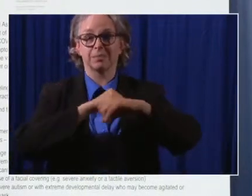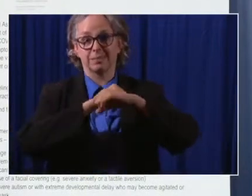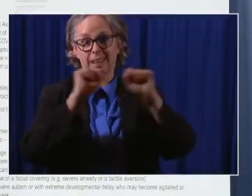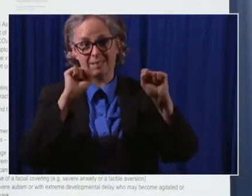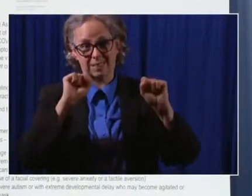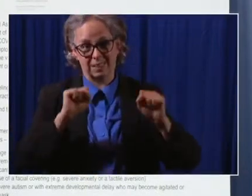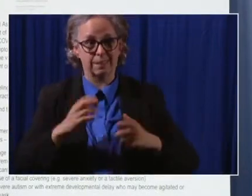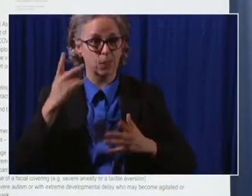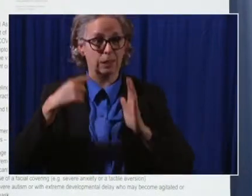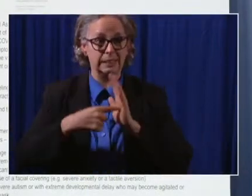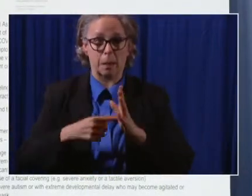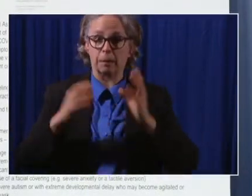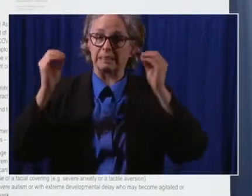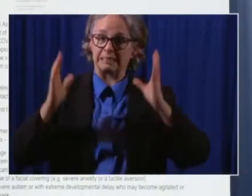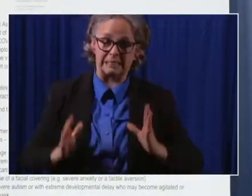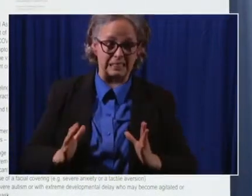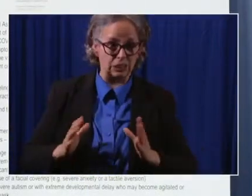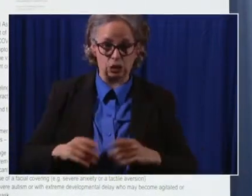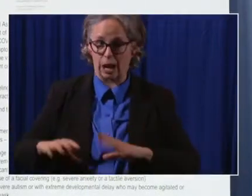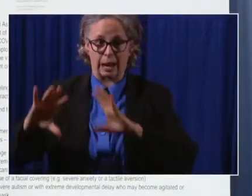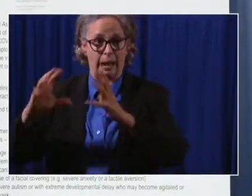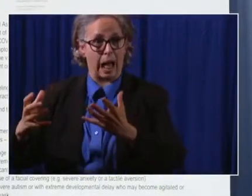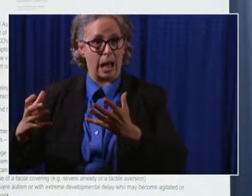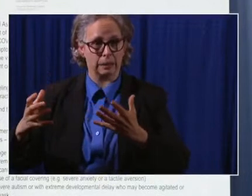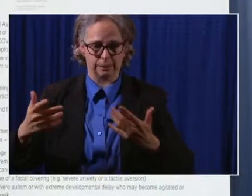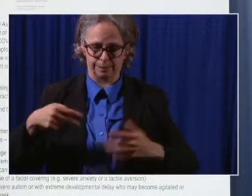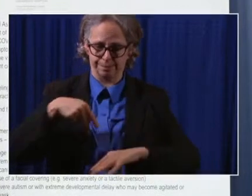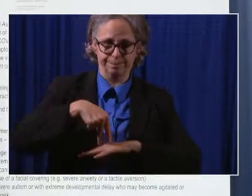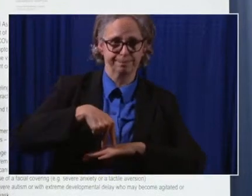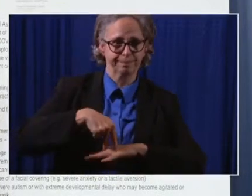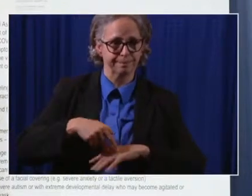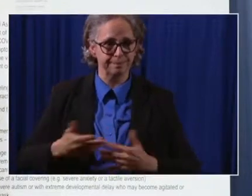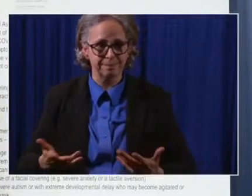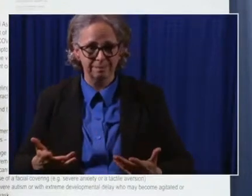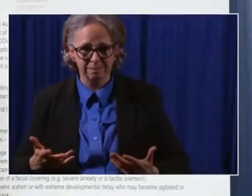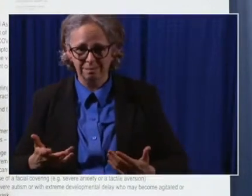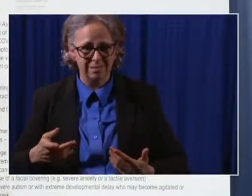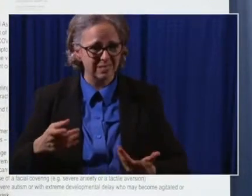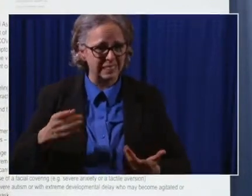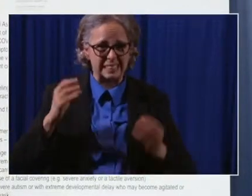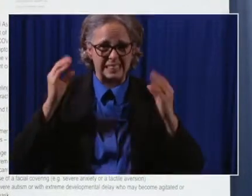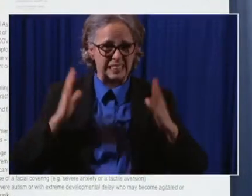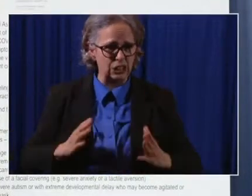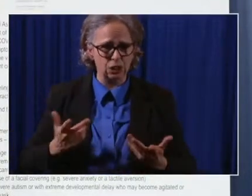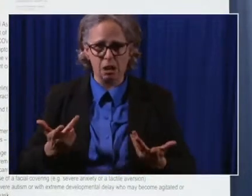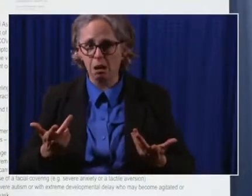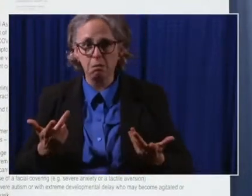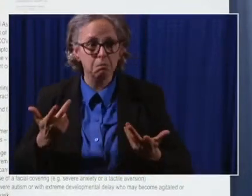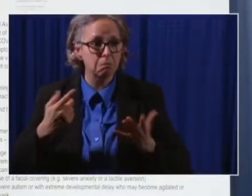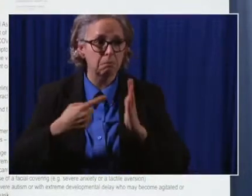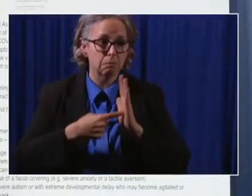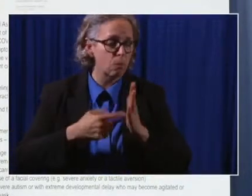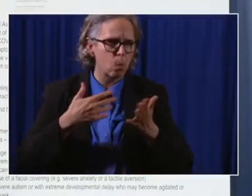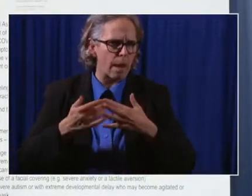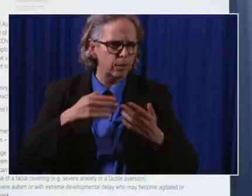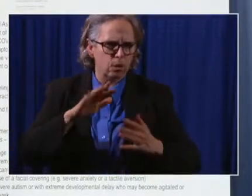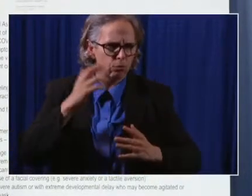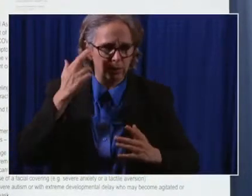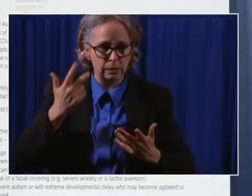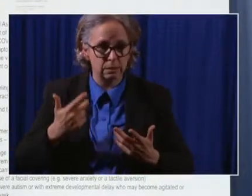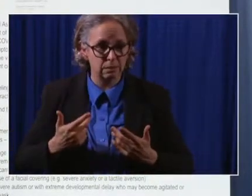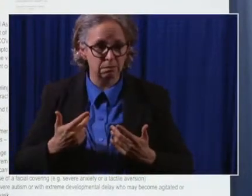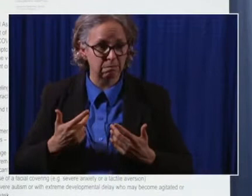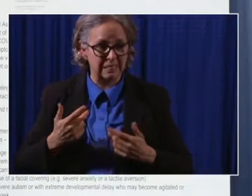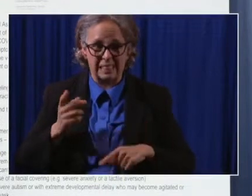classroom. If there's some reason, that teacher, because the age of the kids or other things, cannot